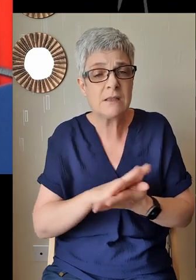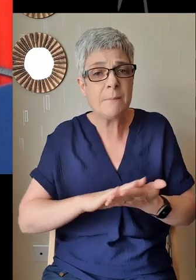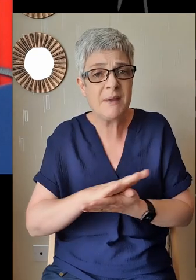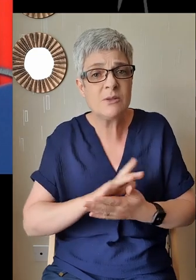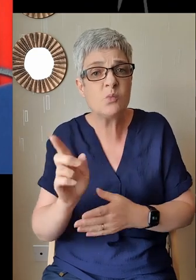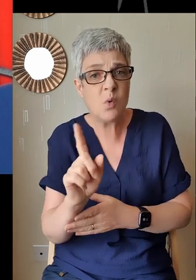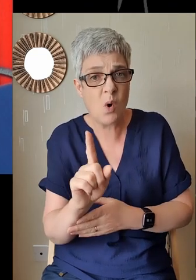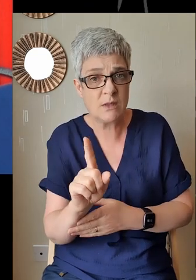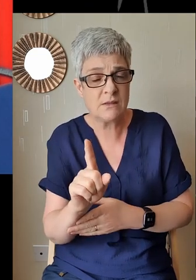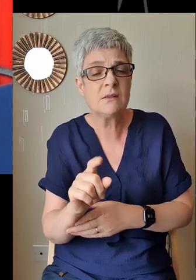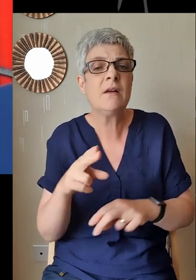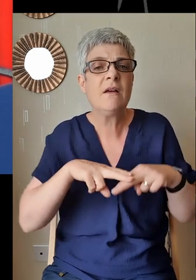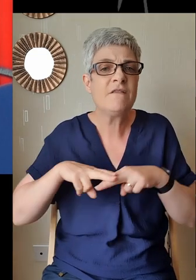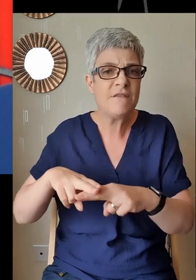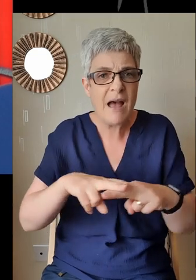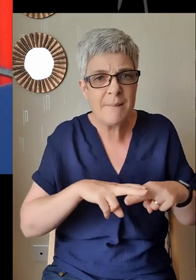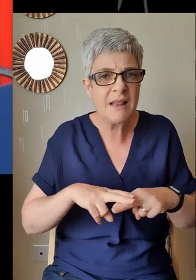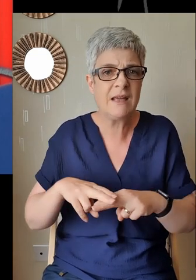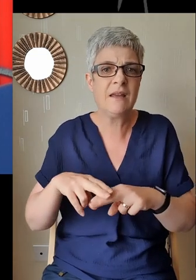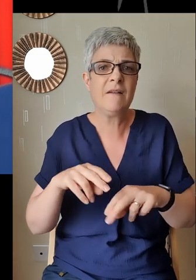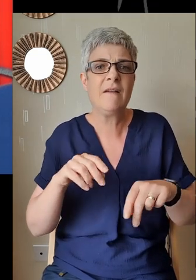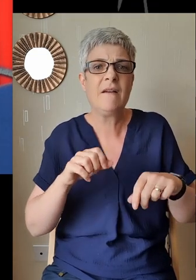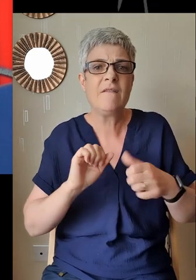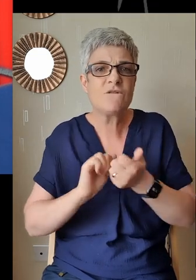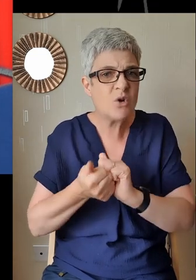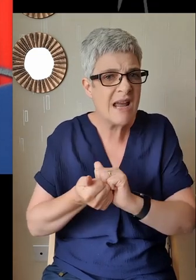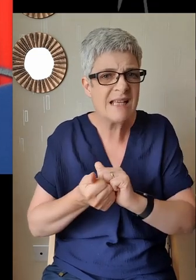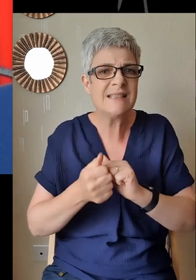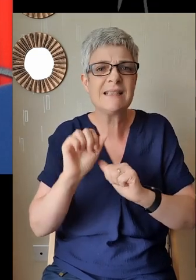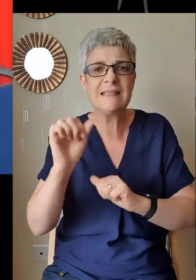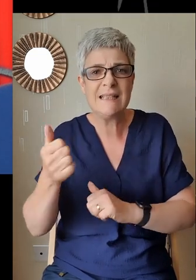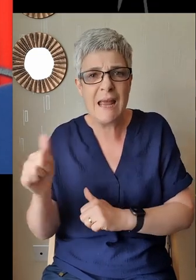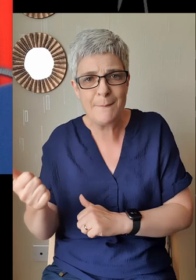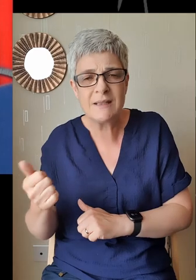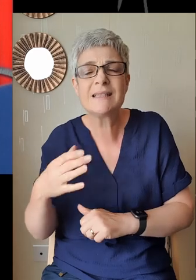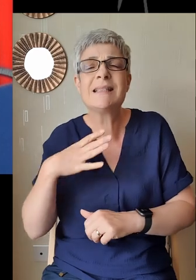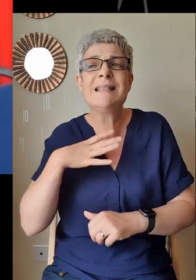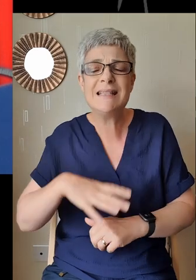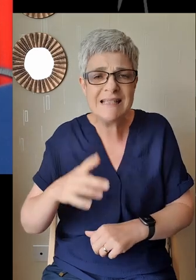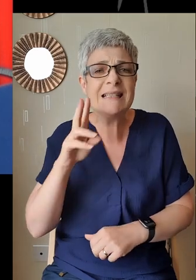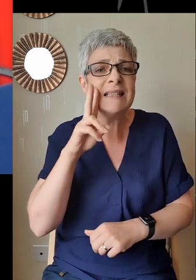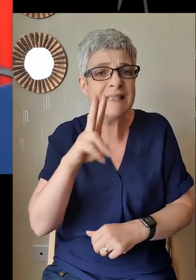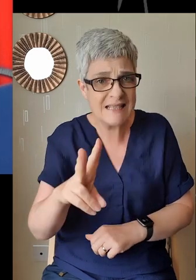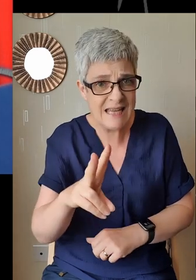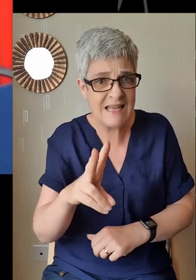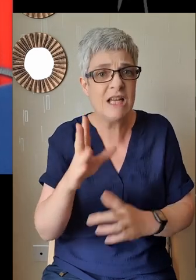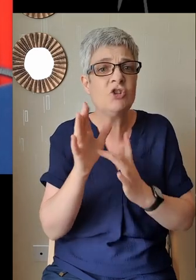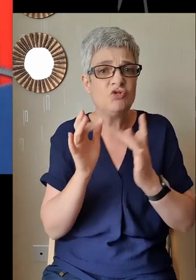Our family, our friends, our neighbors will need to see the life of Jesus in your life and in my life.